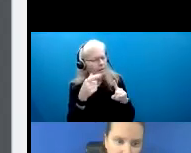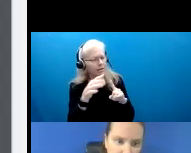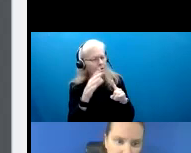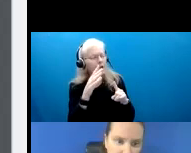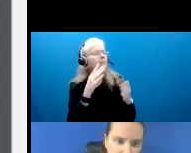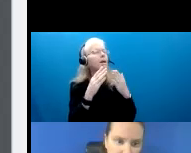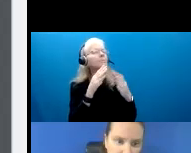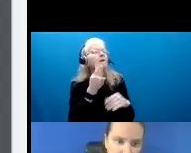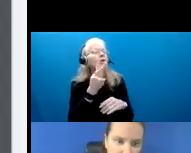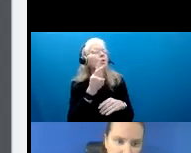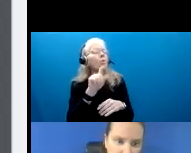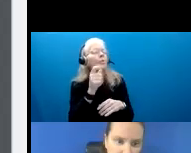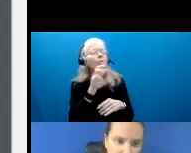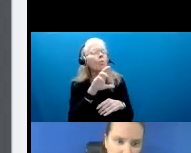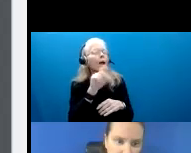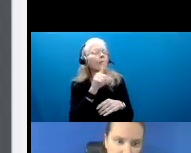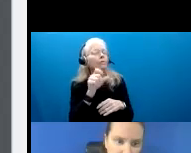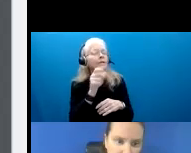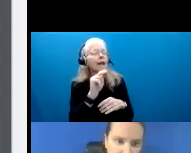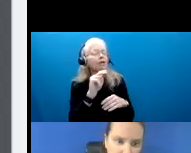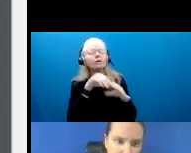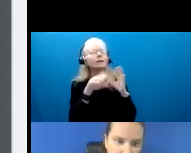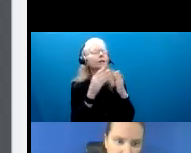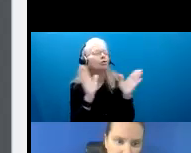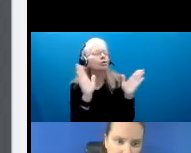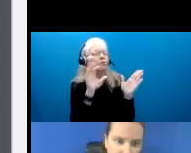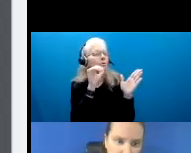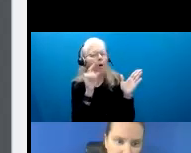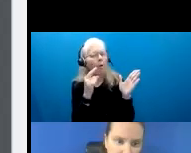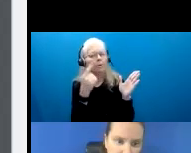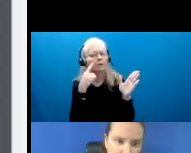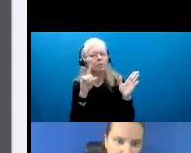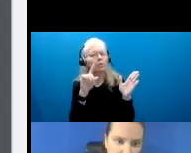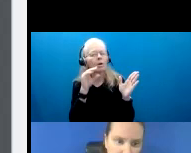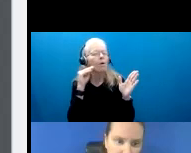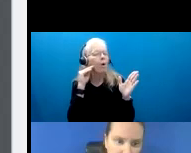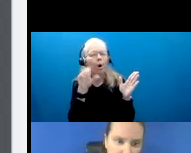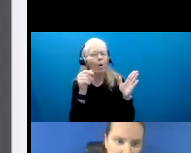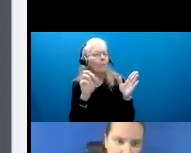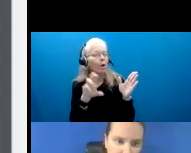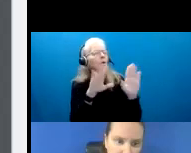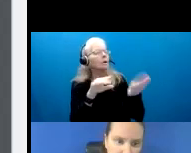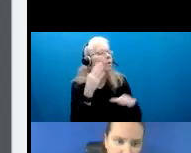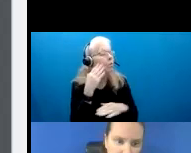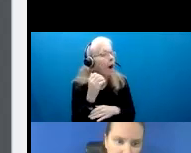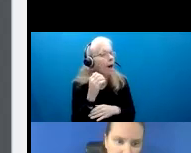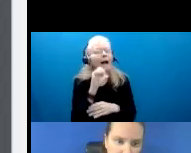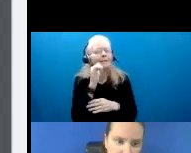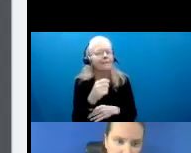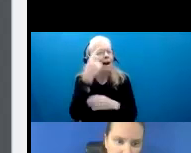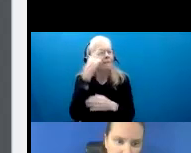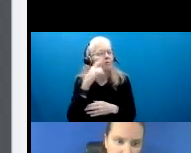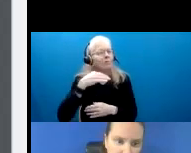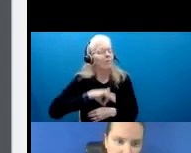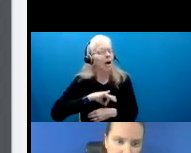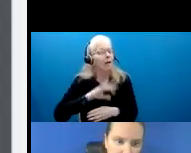in general? Because it reminded me of a nonprofit in Portland that has very successfully in its neighborhood